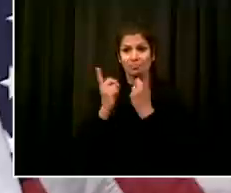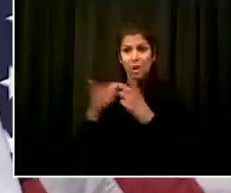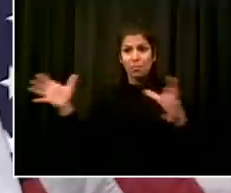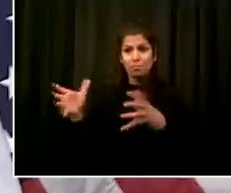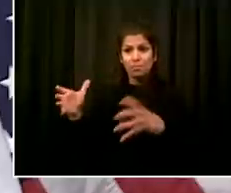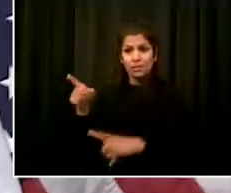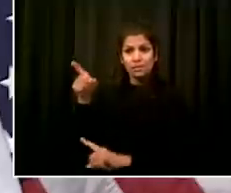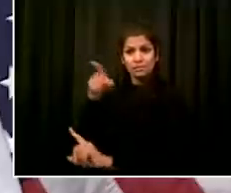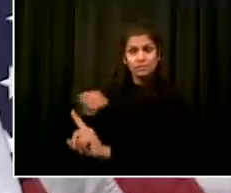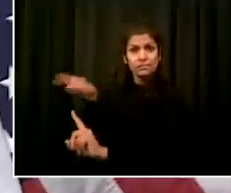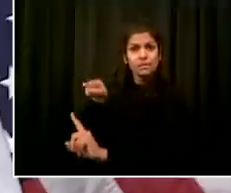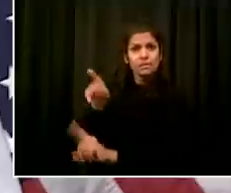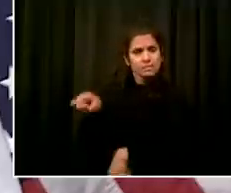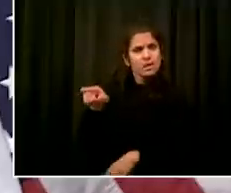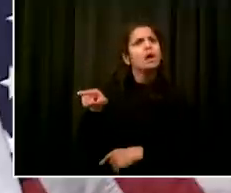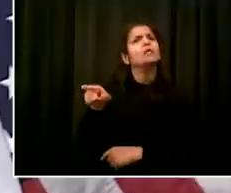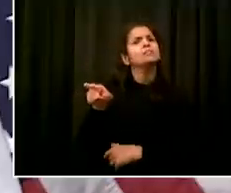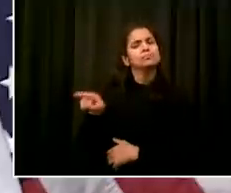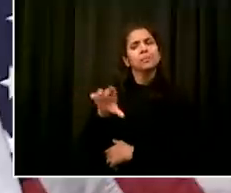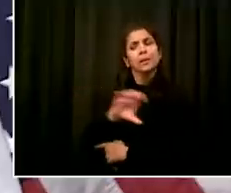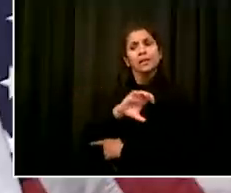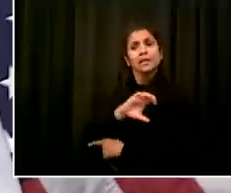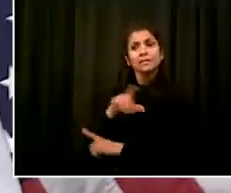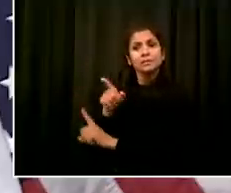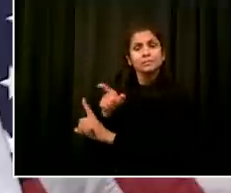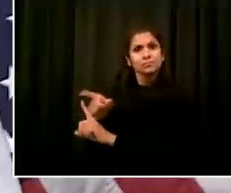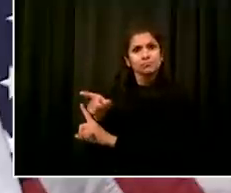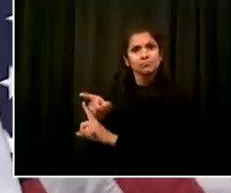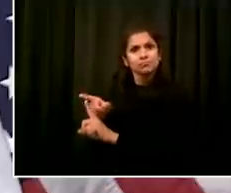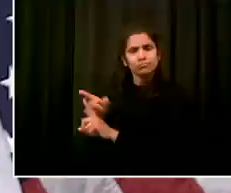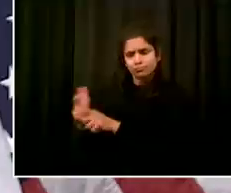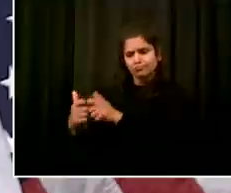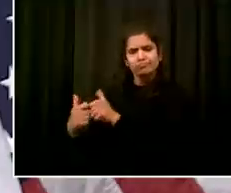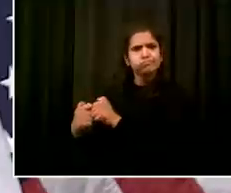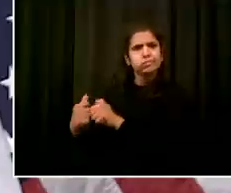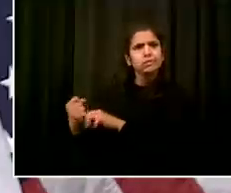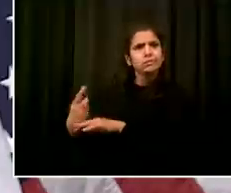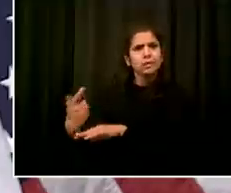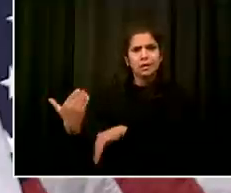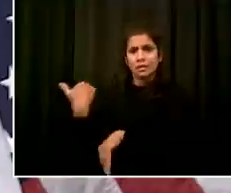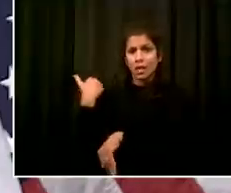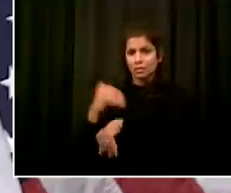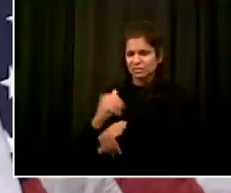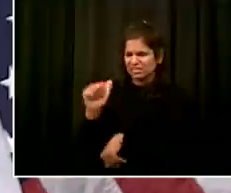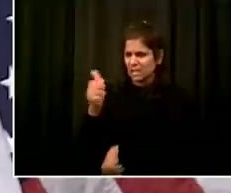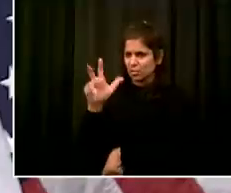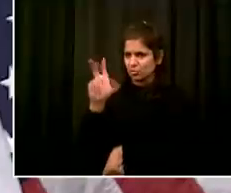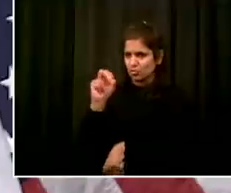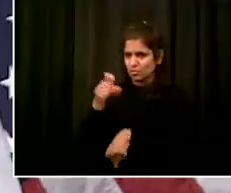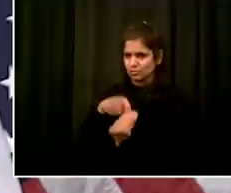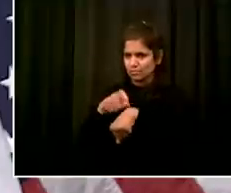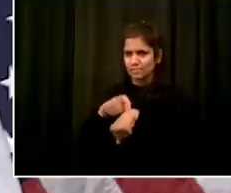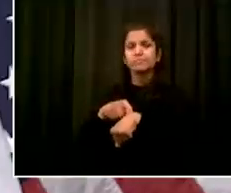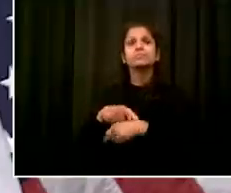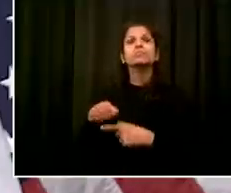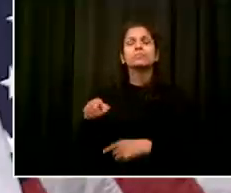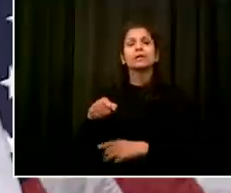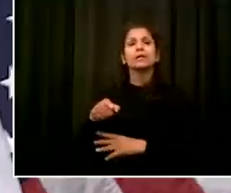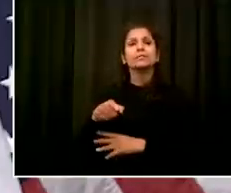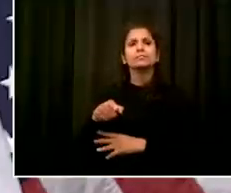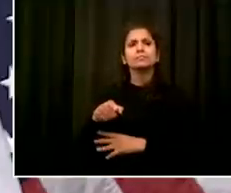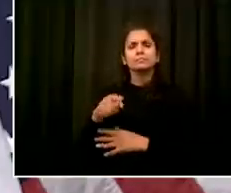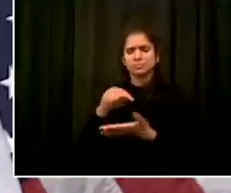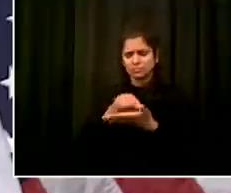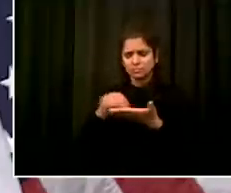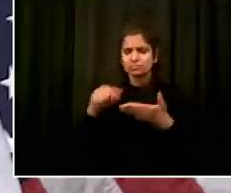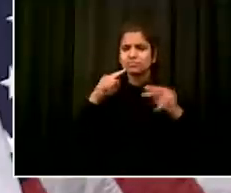at about 10:30 that police, it says, this is what our cops are up against. And it shows a whole bunch